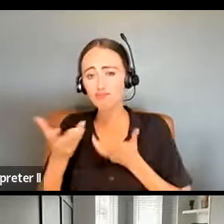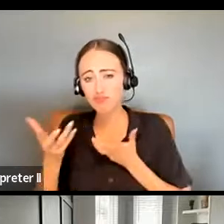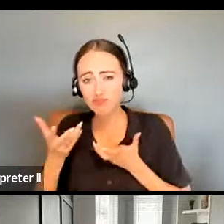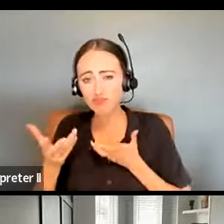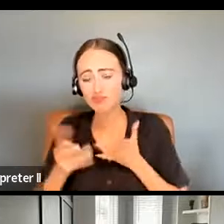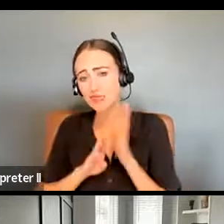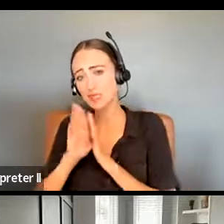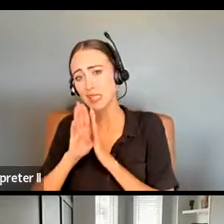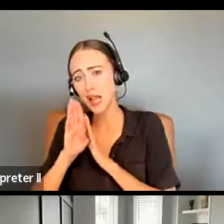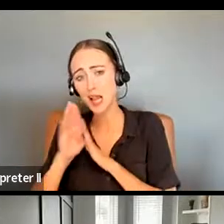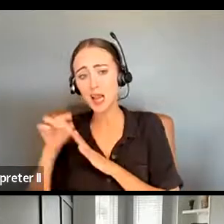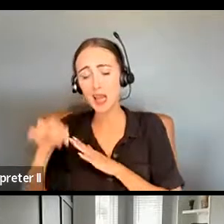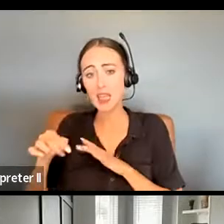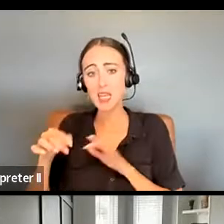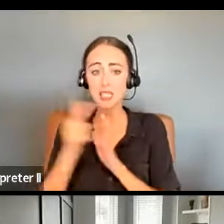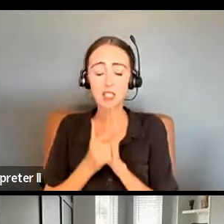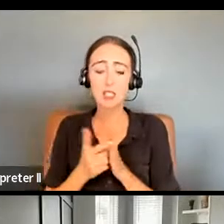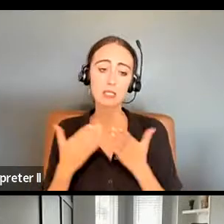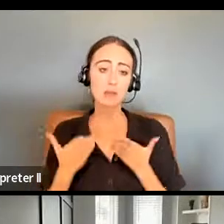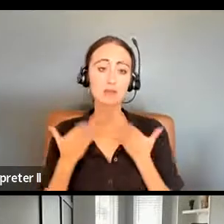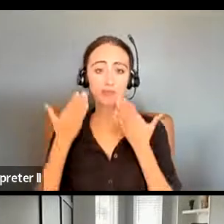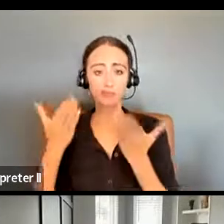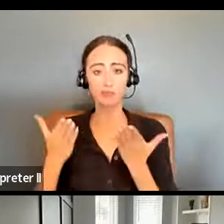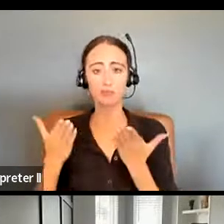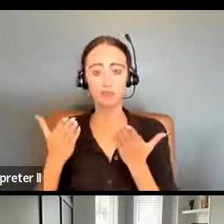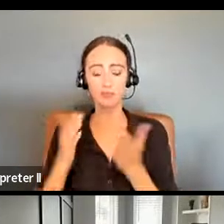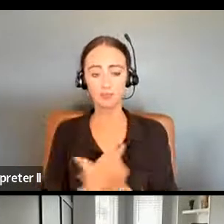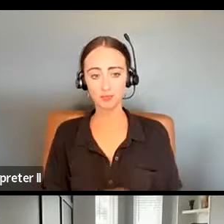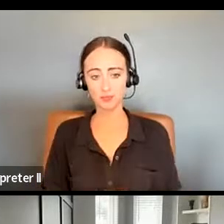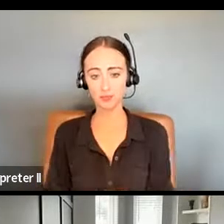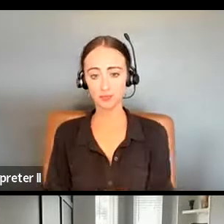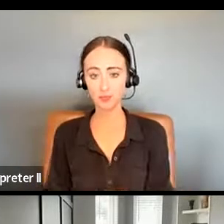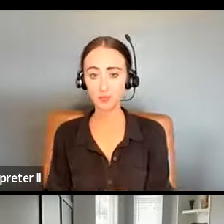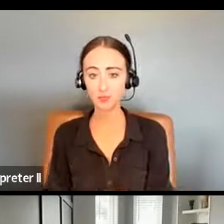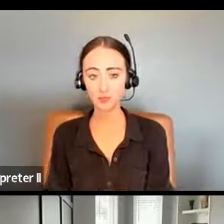craft this legislation. And with that, Mr. Chairman, I move the declaration.